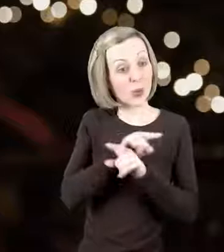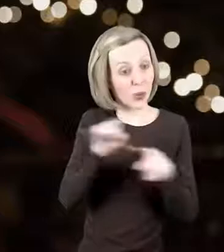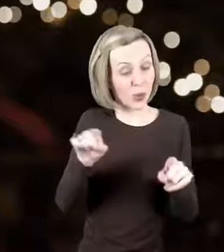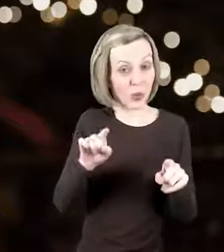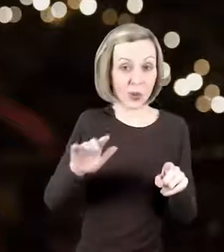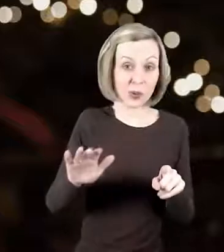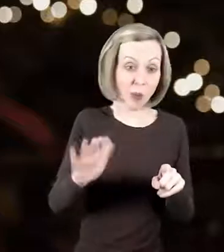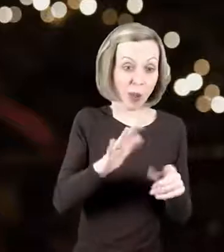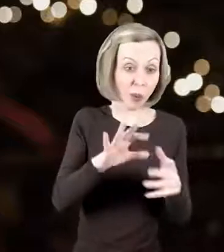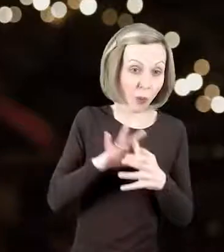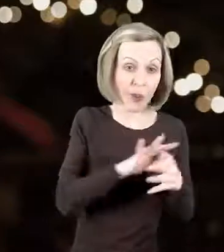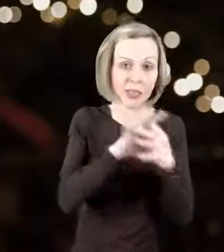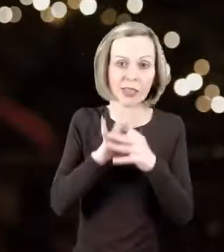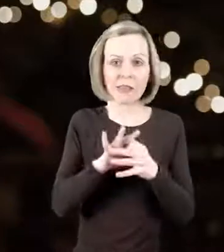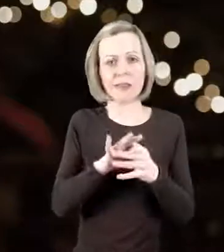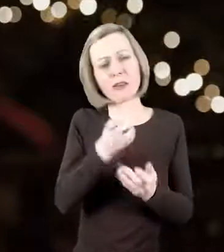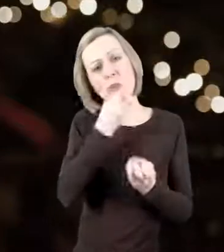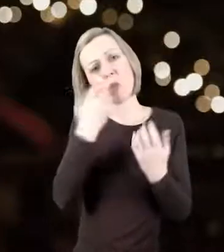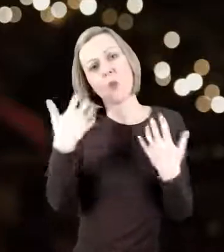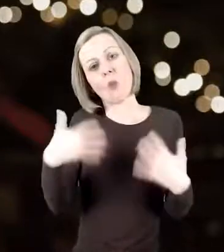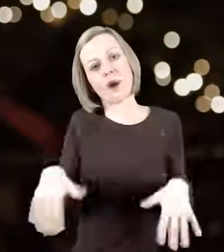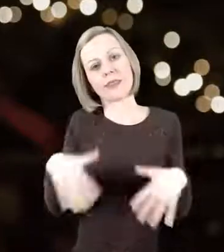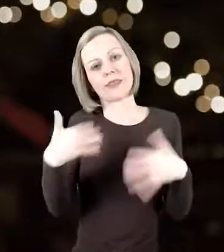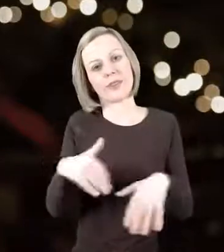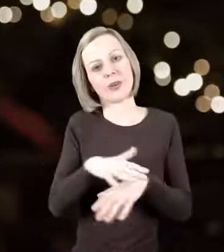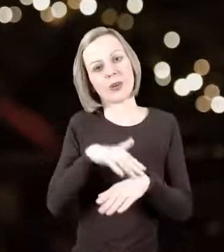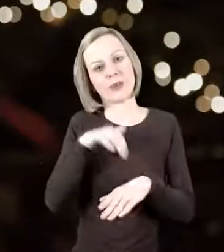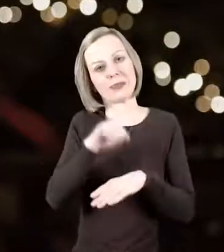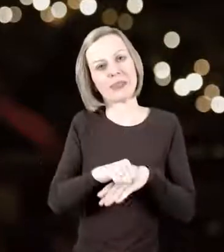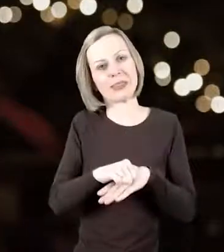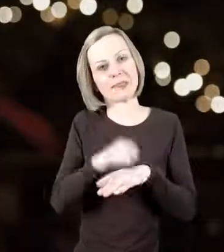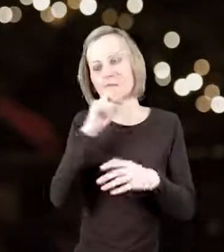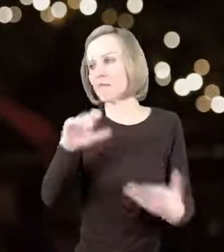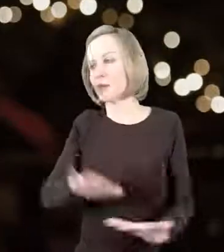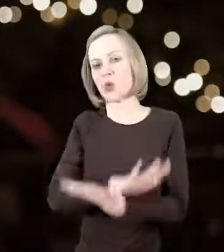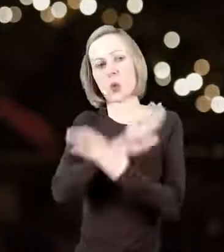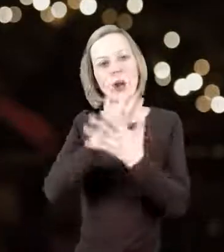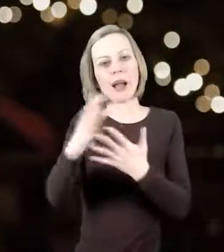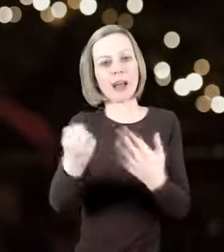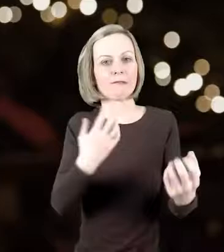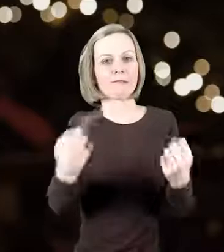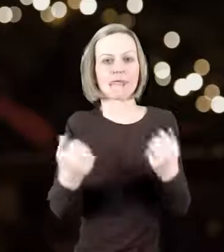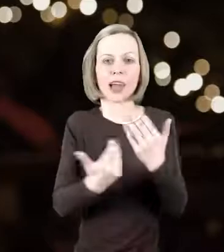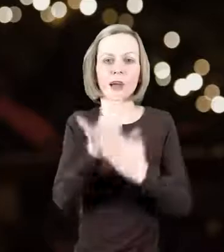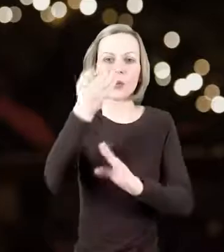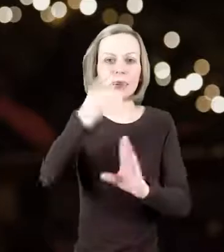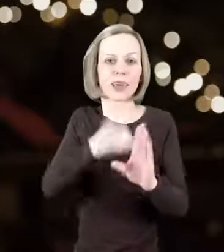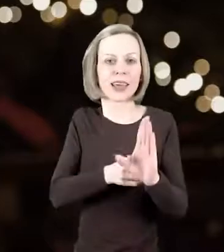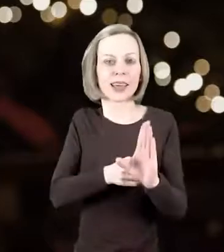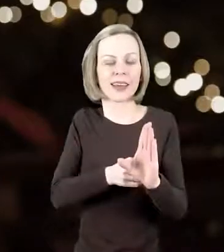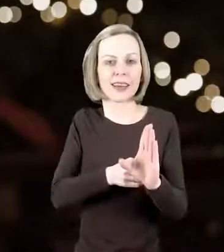with Jesus. I hope you and all those with you have a most